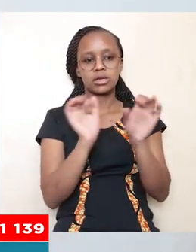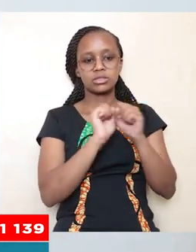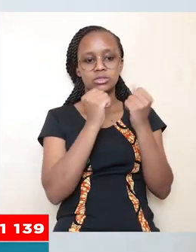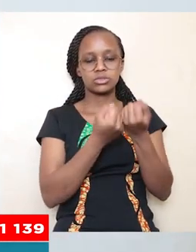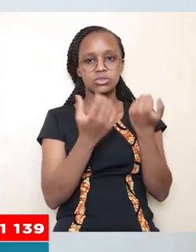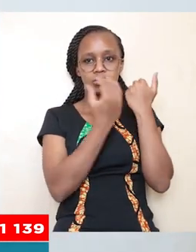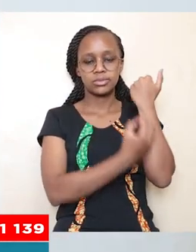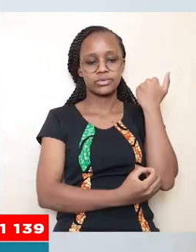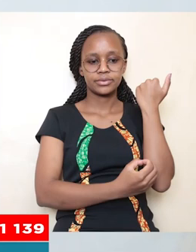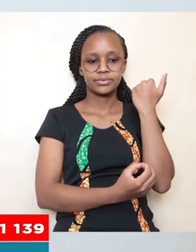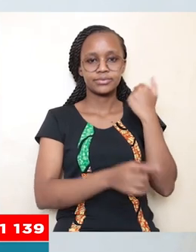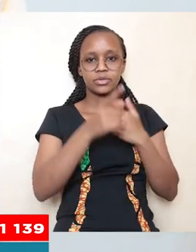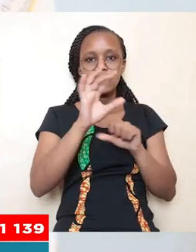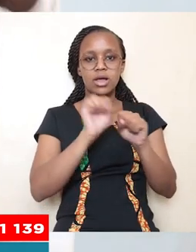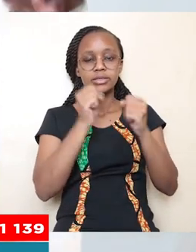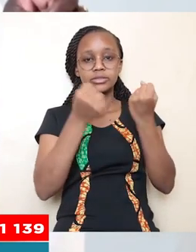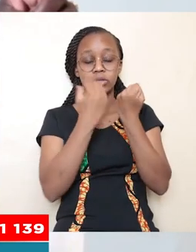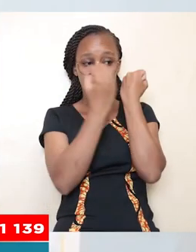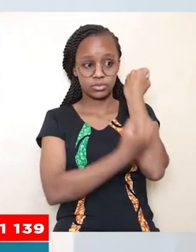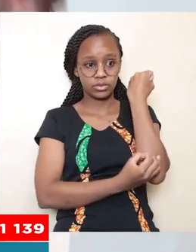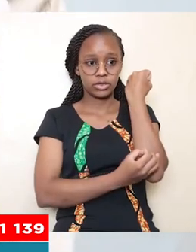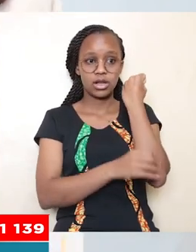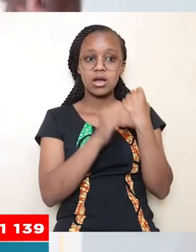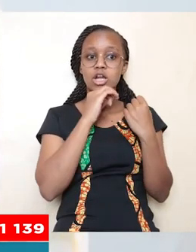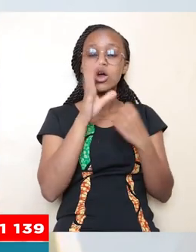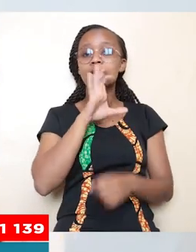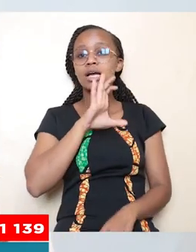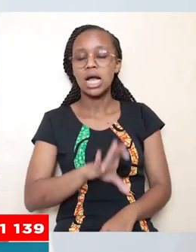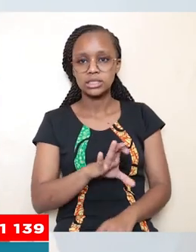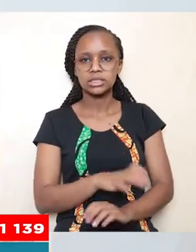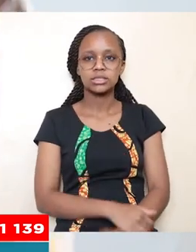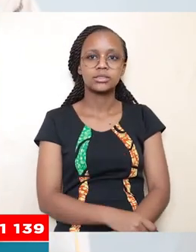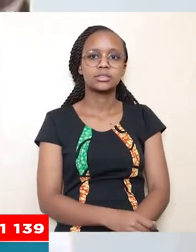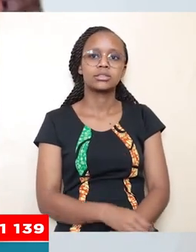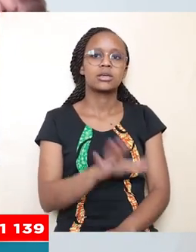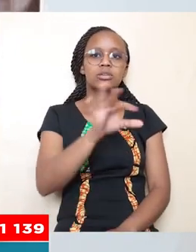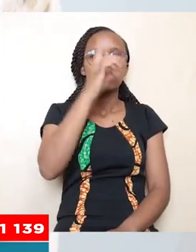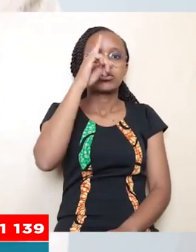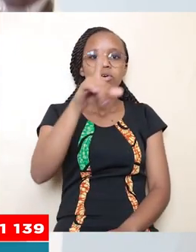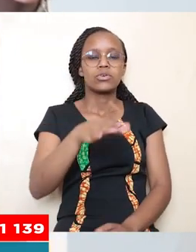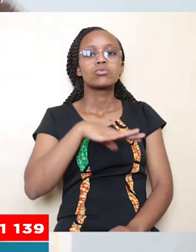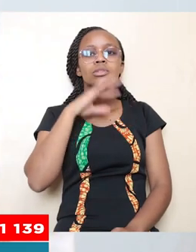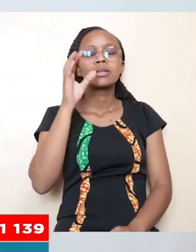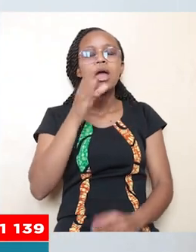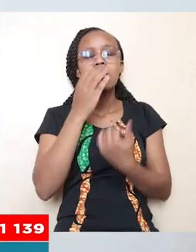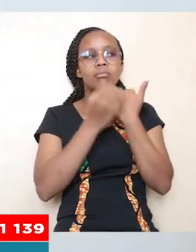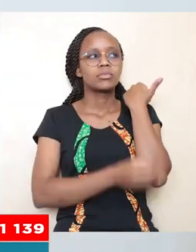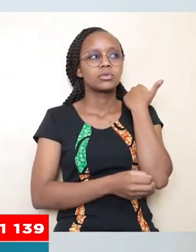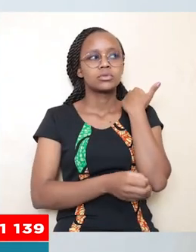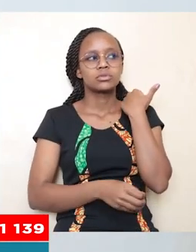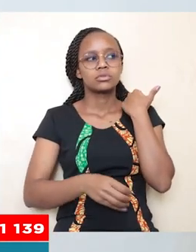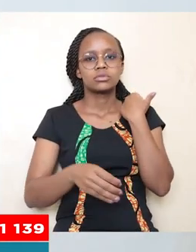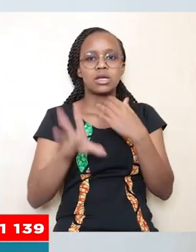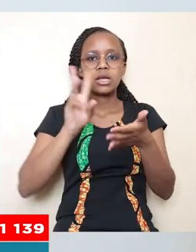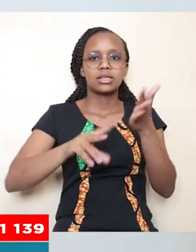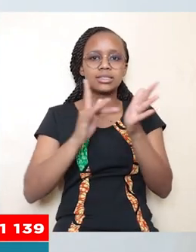social poverty. Yako ni social poverty, it is not a curse. It's a choice for you to die poor. Wacha